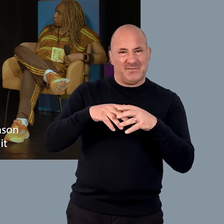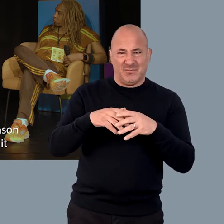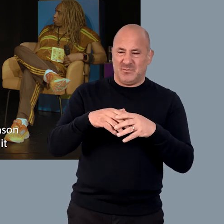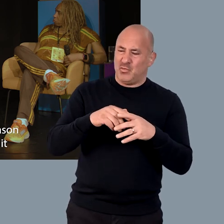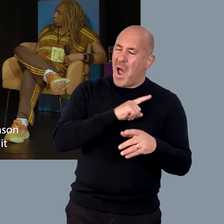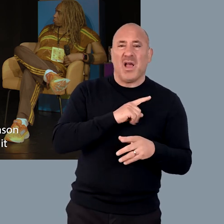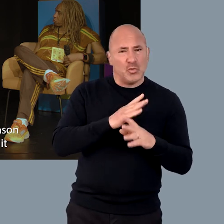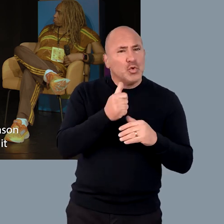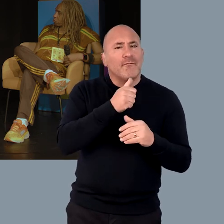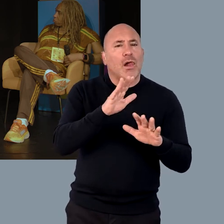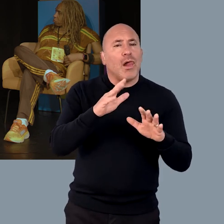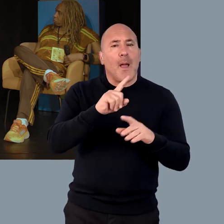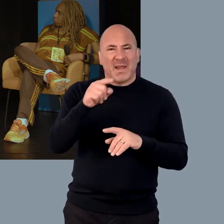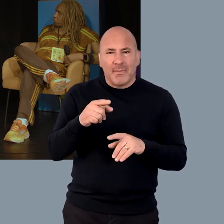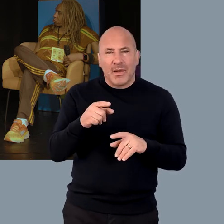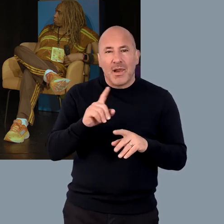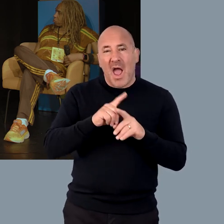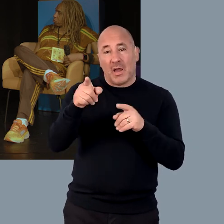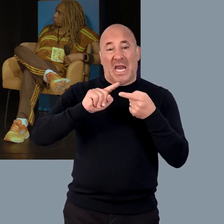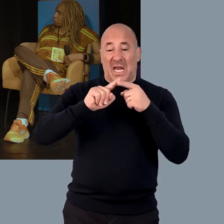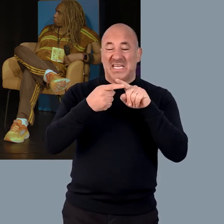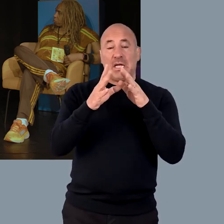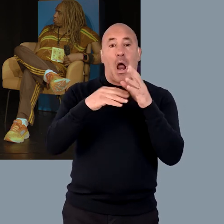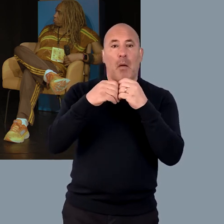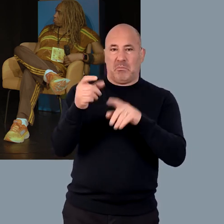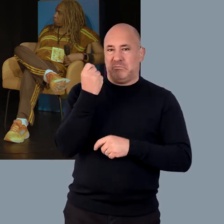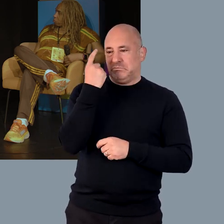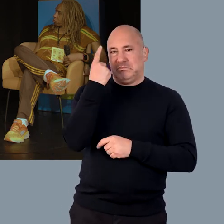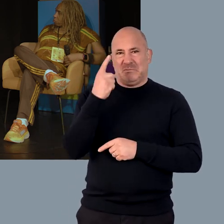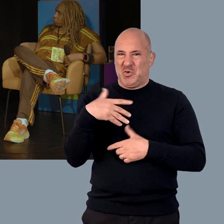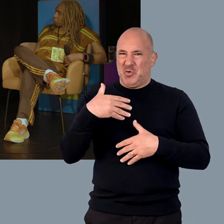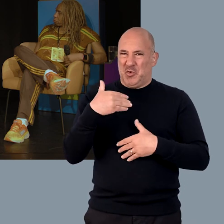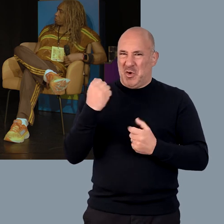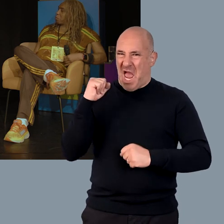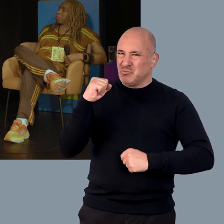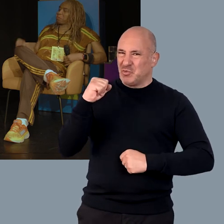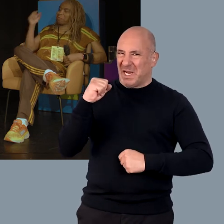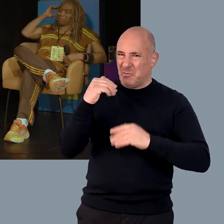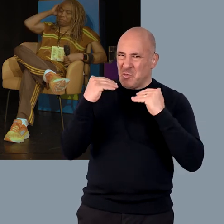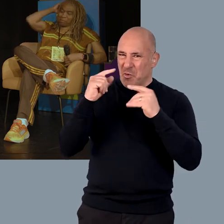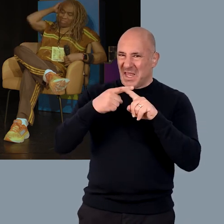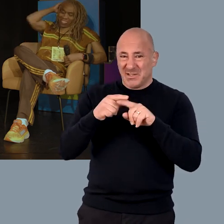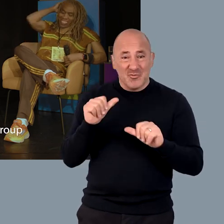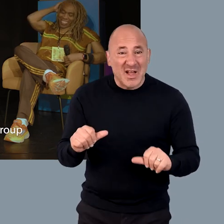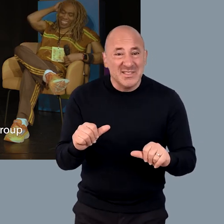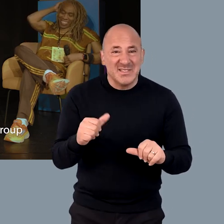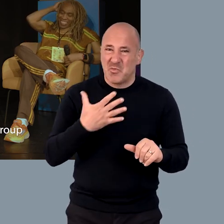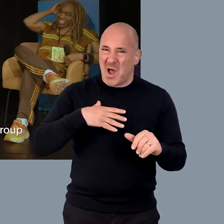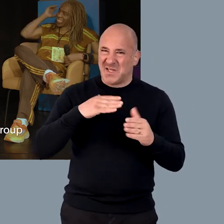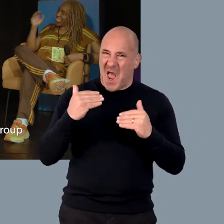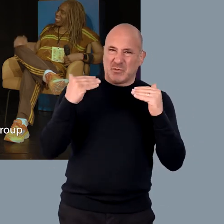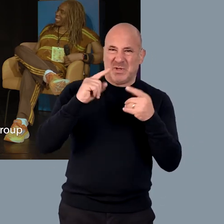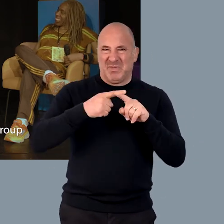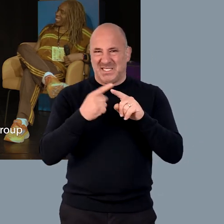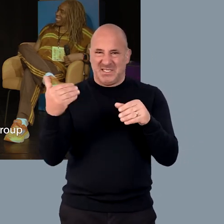is really helpful and people understand it when if you've got a knitting club extreme knitters, right? I've got an extreme knitters I only want